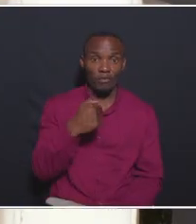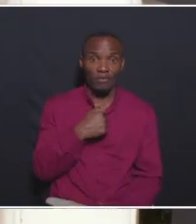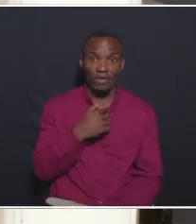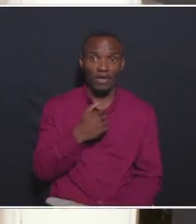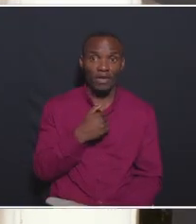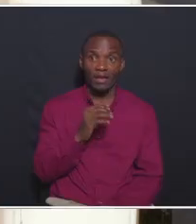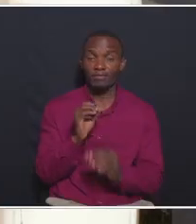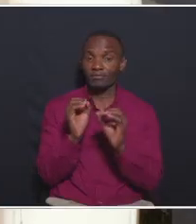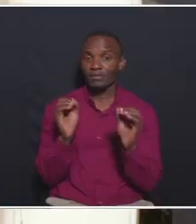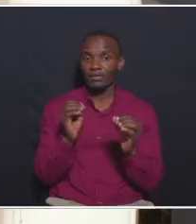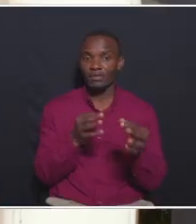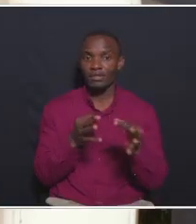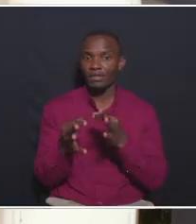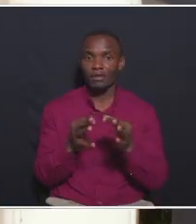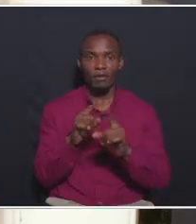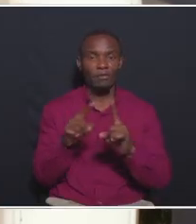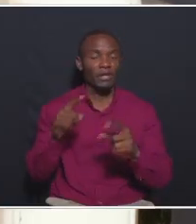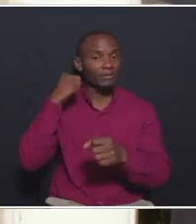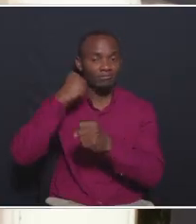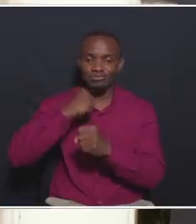but kujituma,